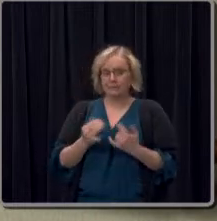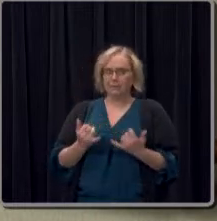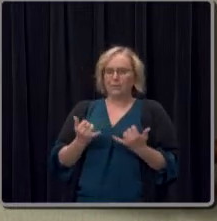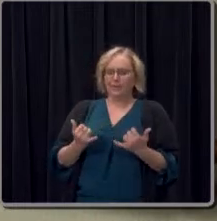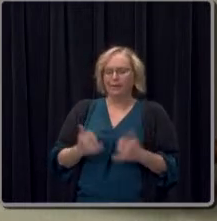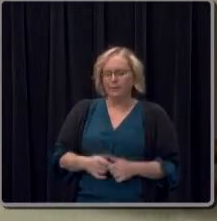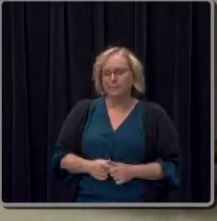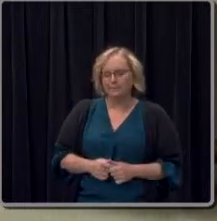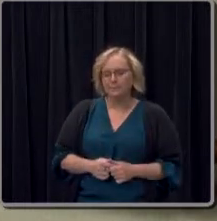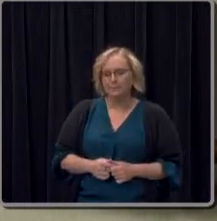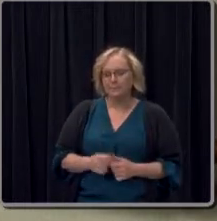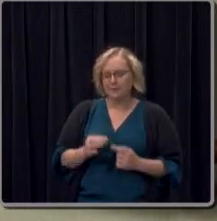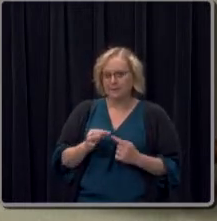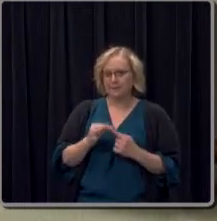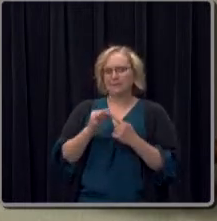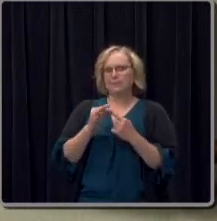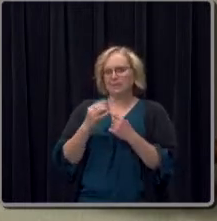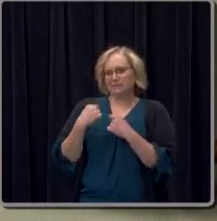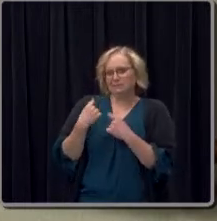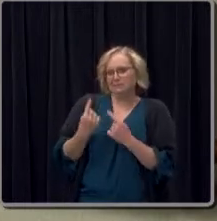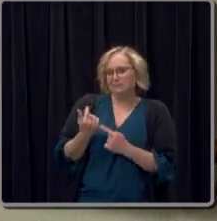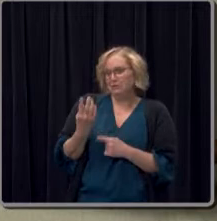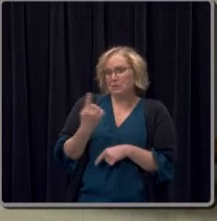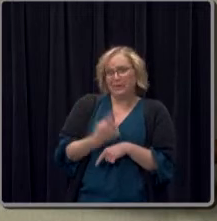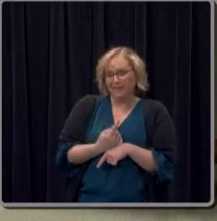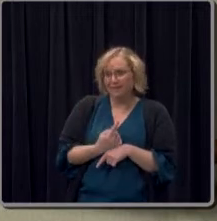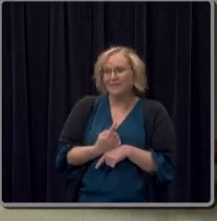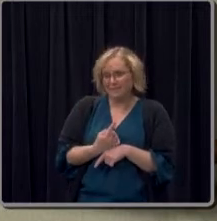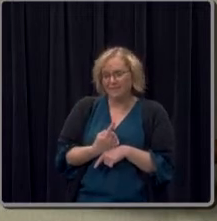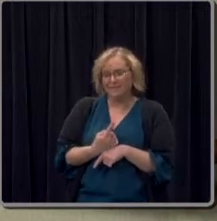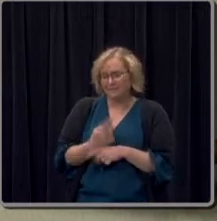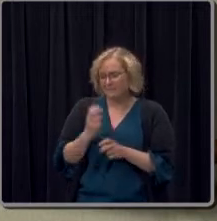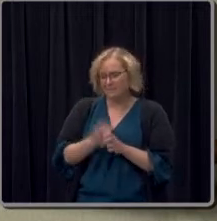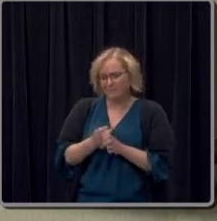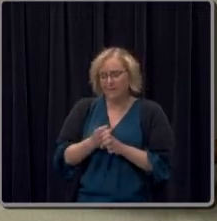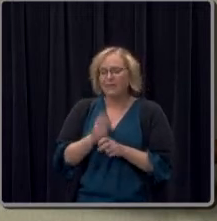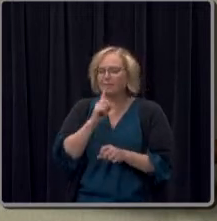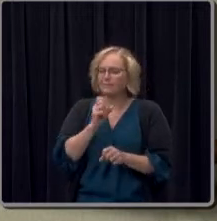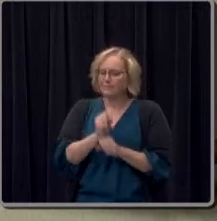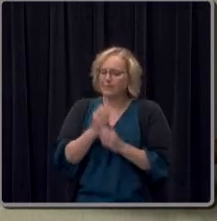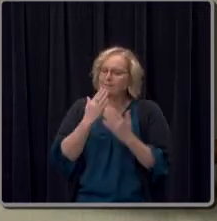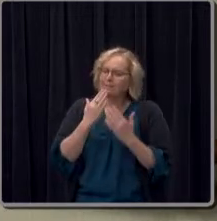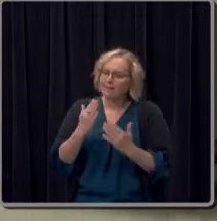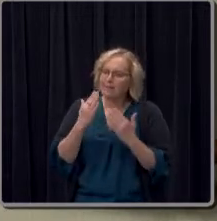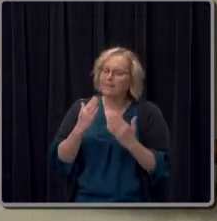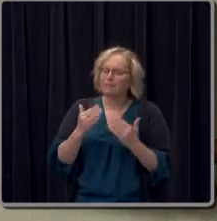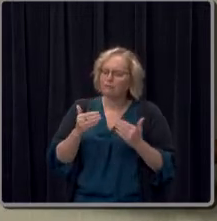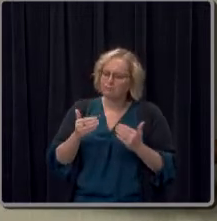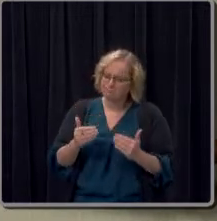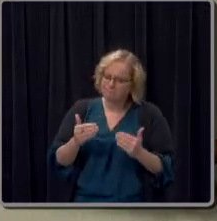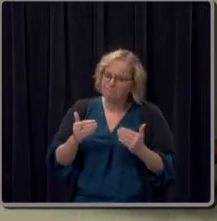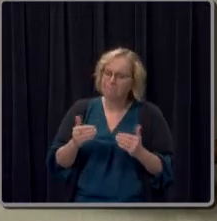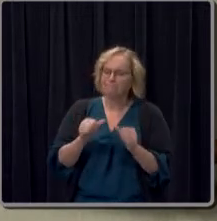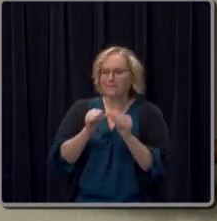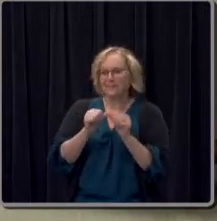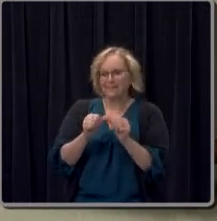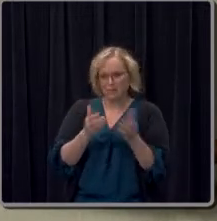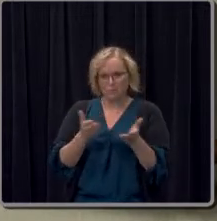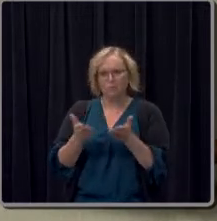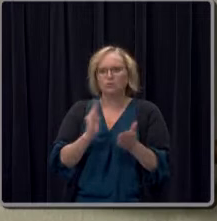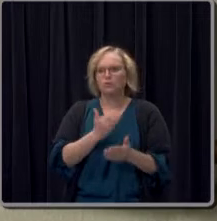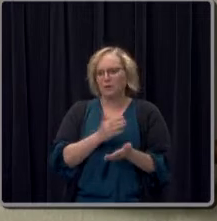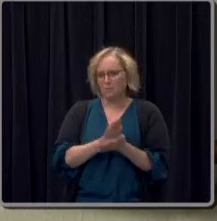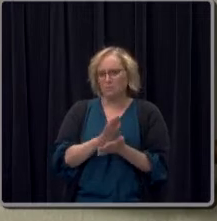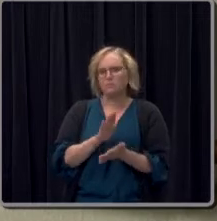now, especially within the past couple of days. I truly want to thank you for pushing forward and continuing to serve our school